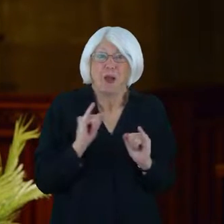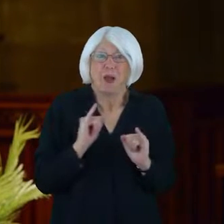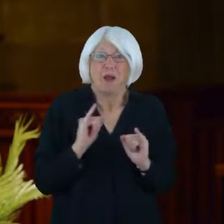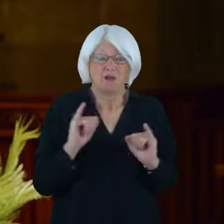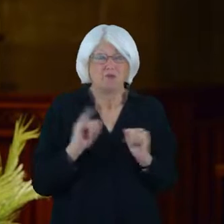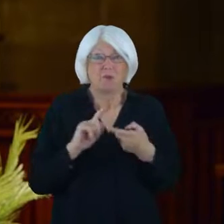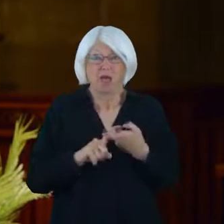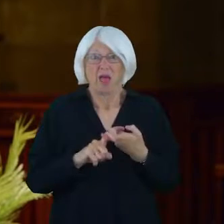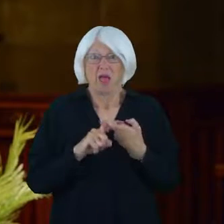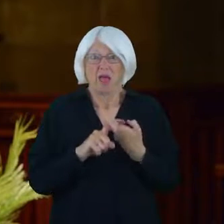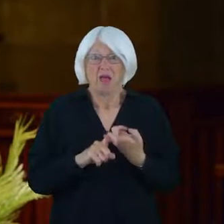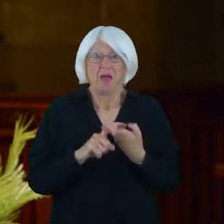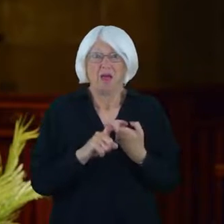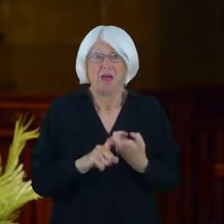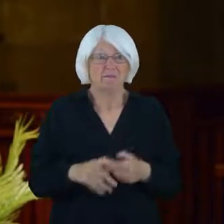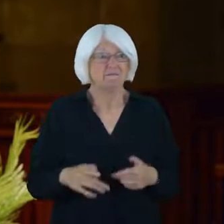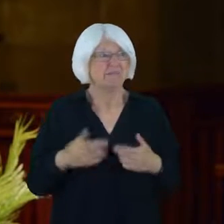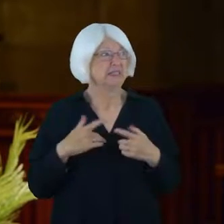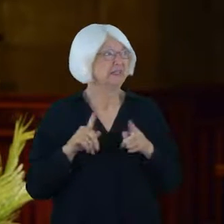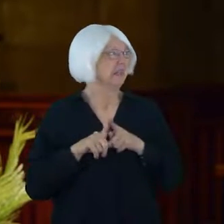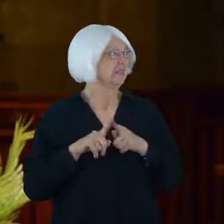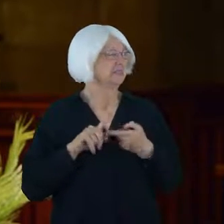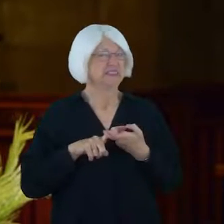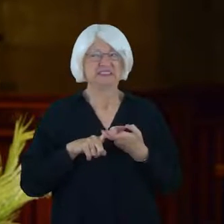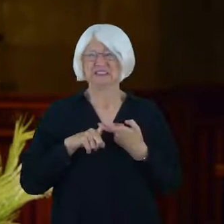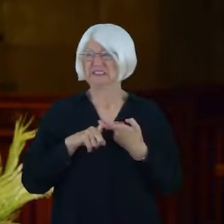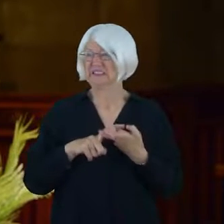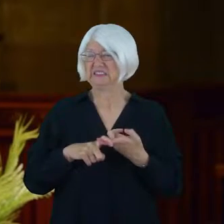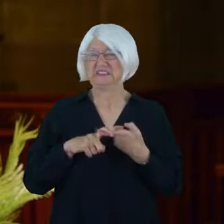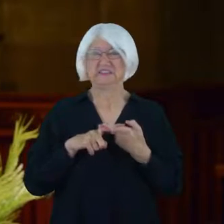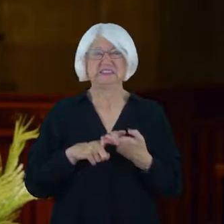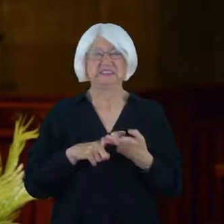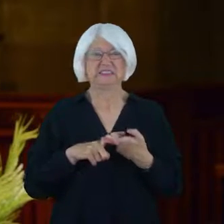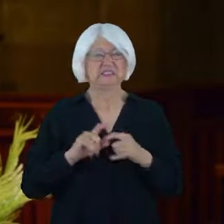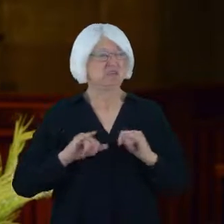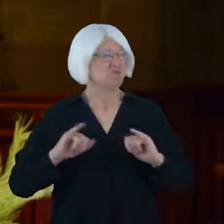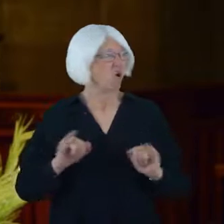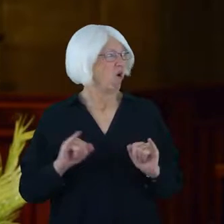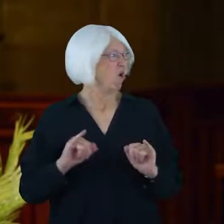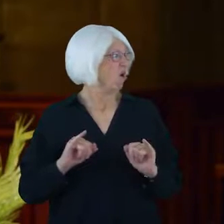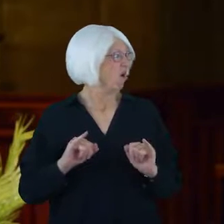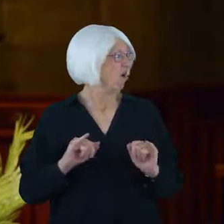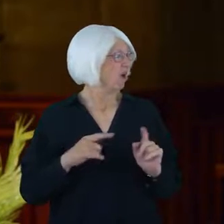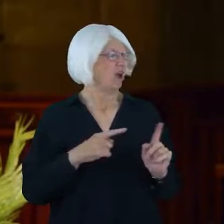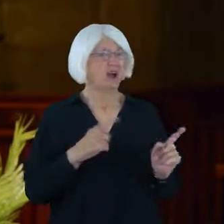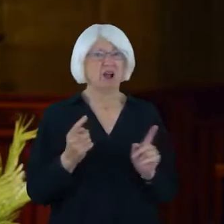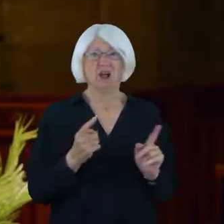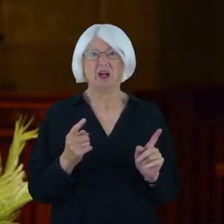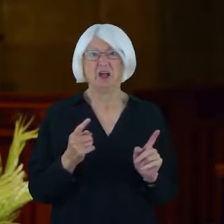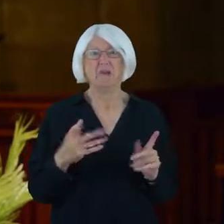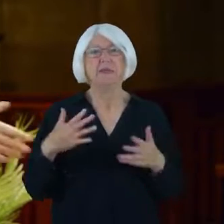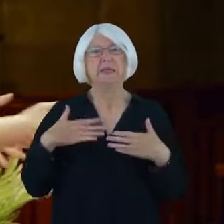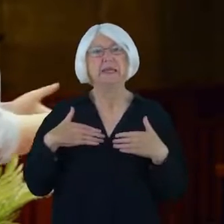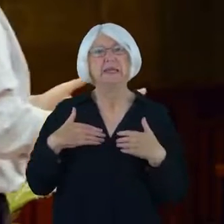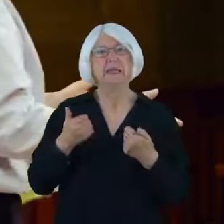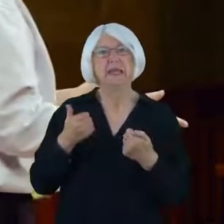static. It makes us feel like we're still stuck on the wrong side of the Red Sea. But healing looks to